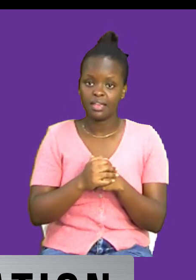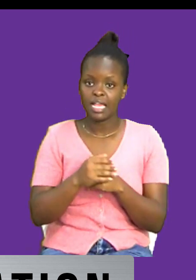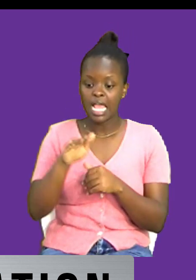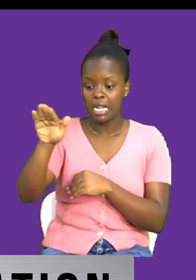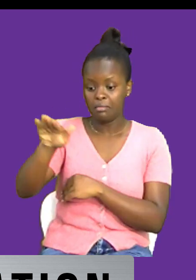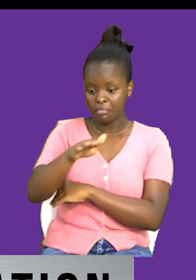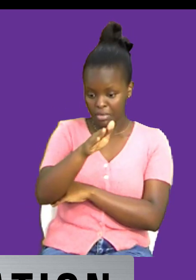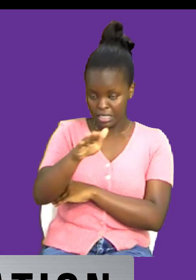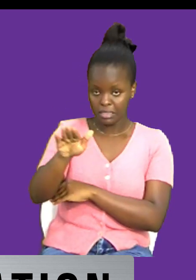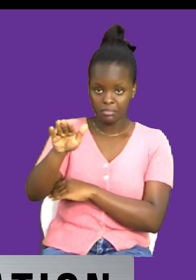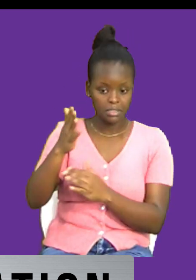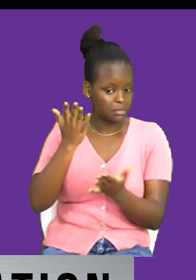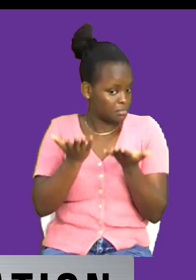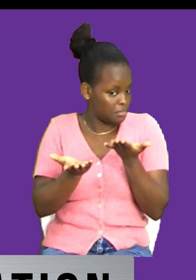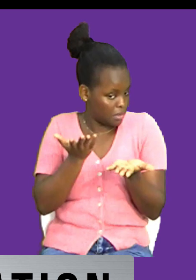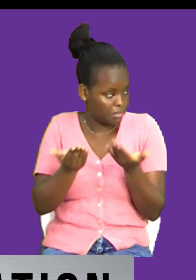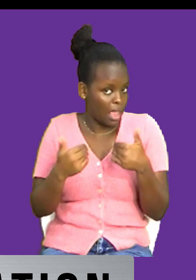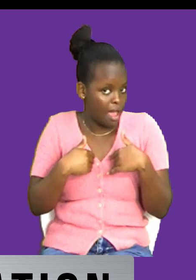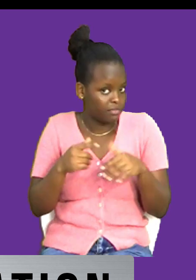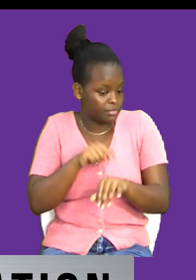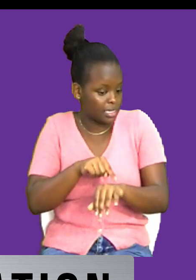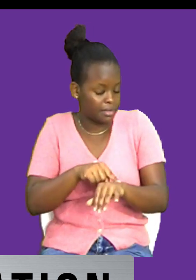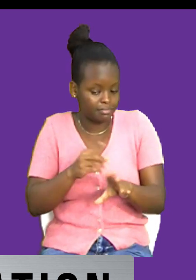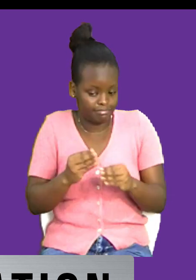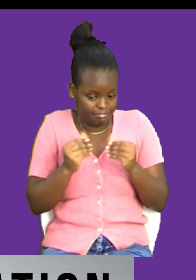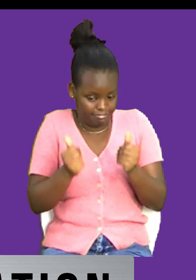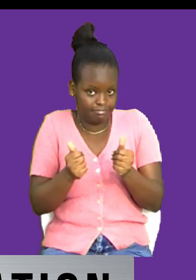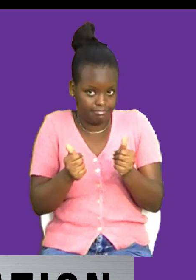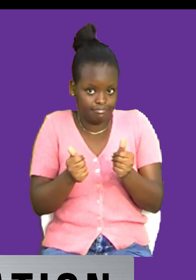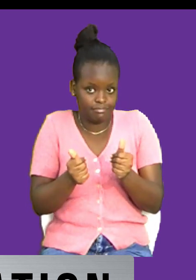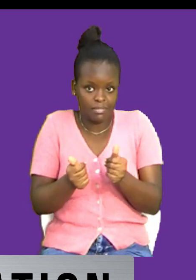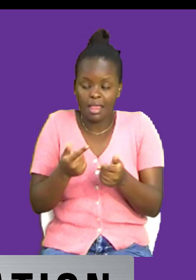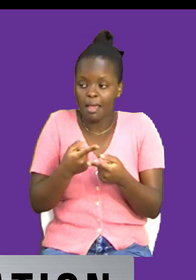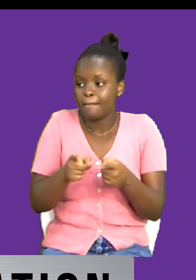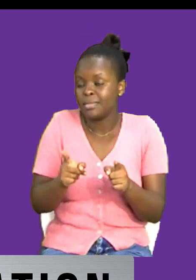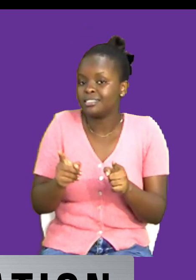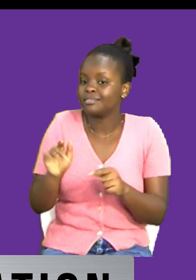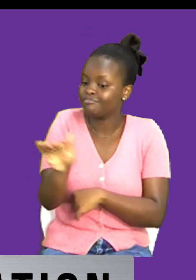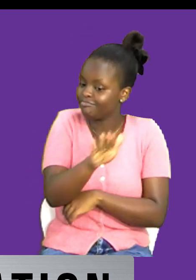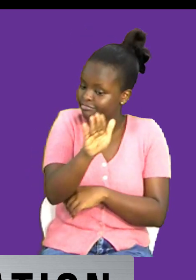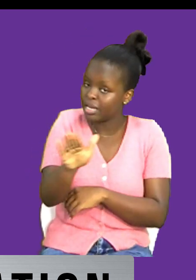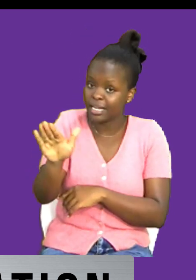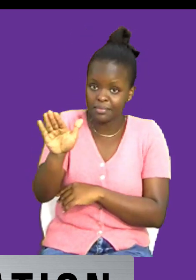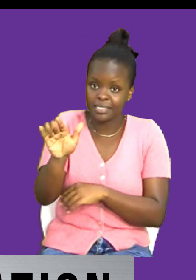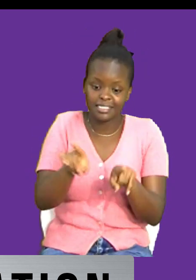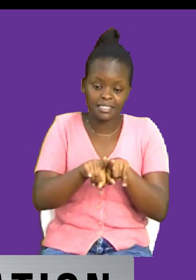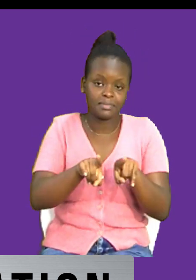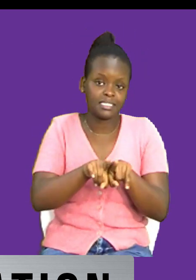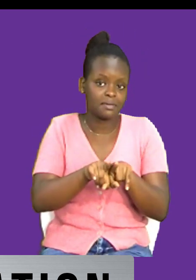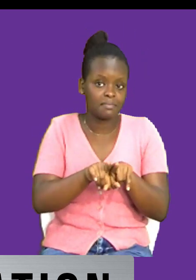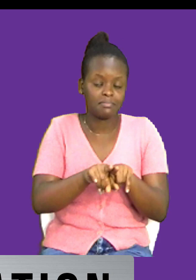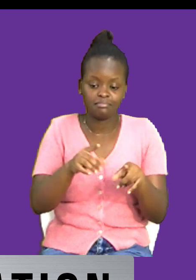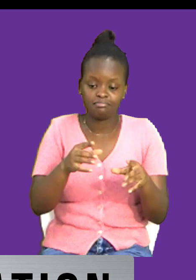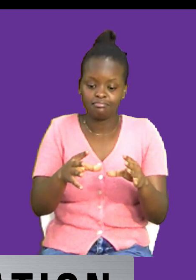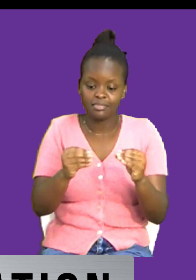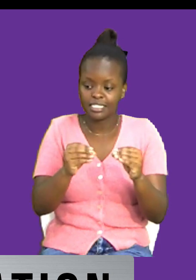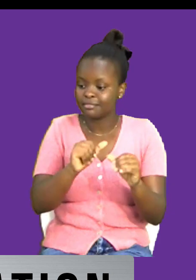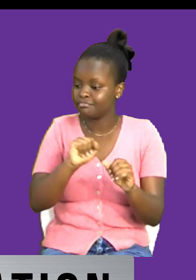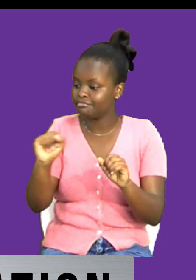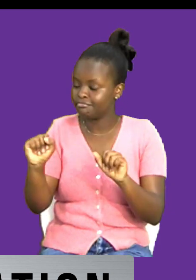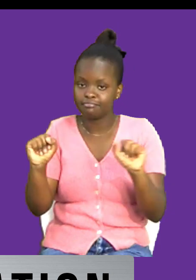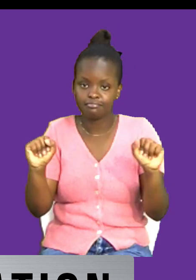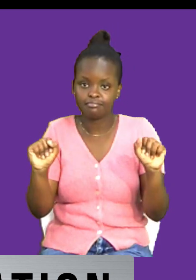deal with it. But then the legislature is also part of the problem here, because they are also taking sides. This is where the